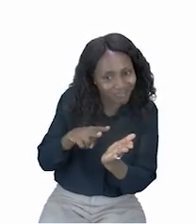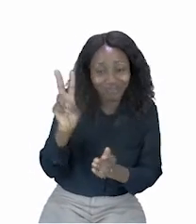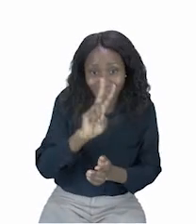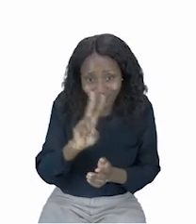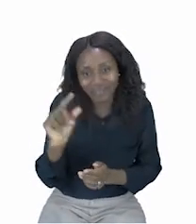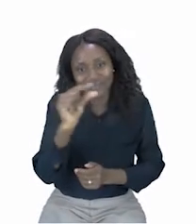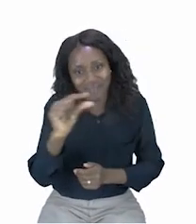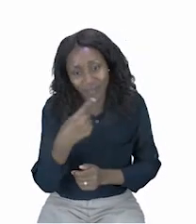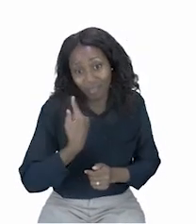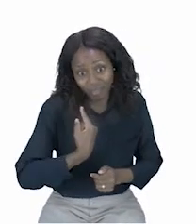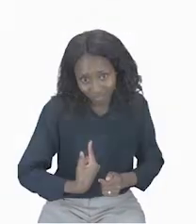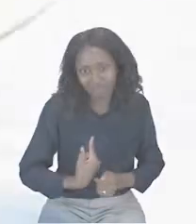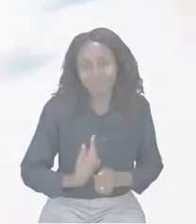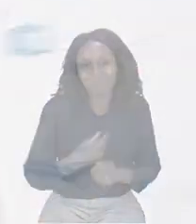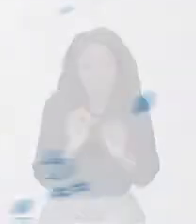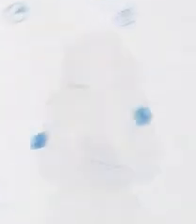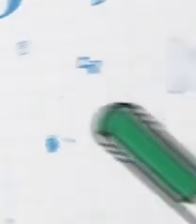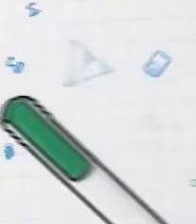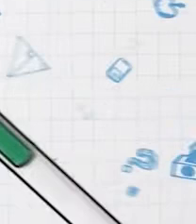words by yourself.